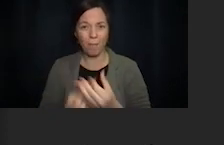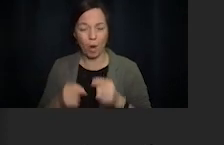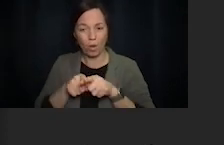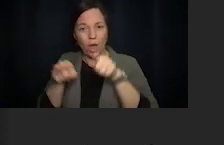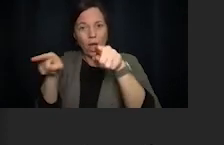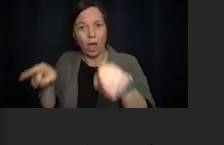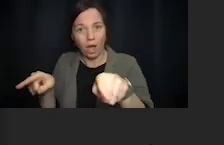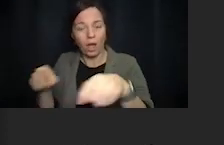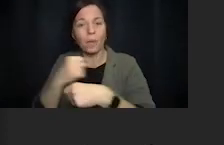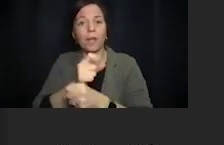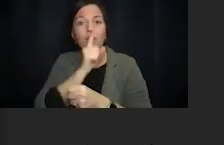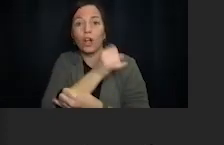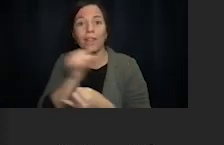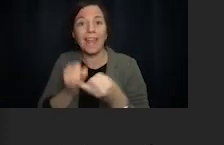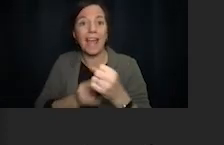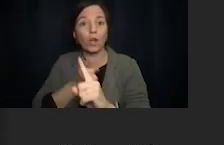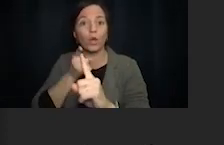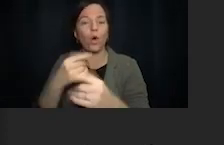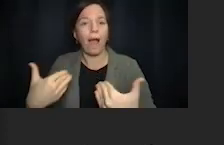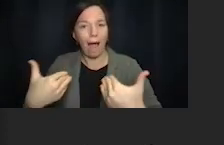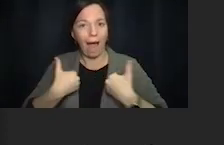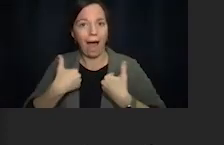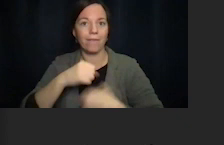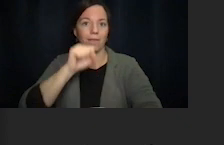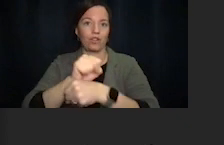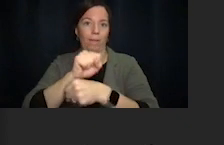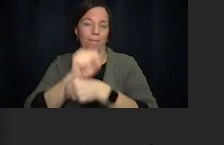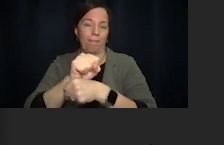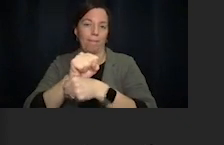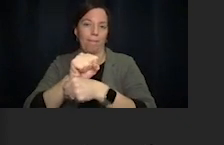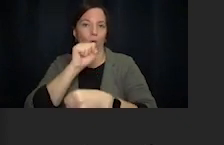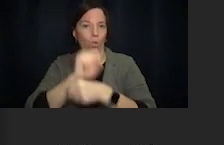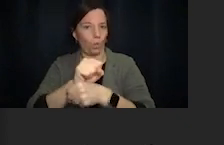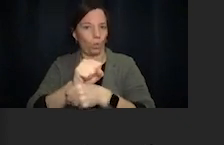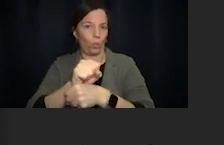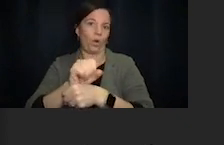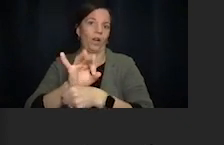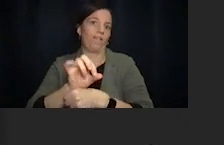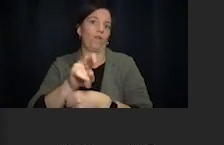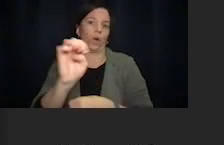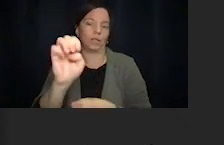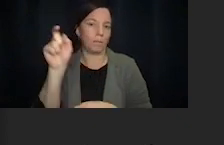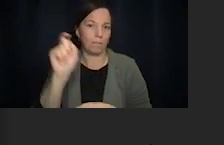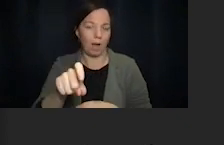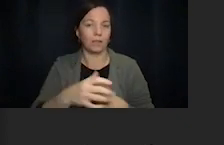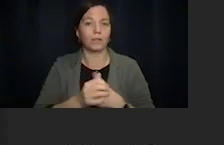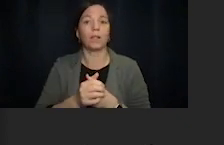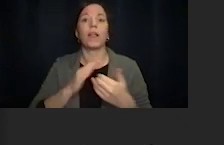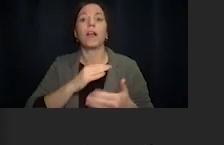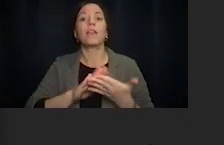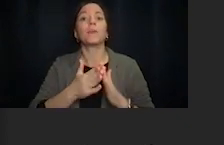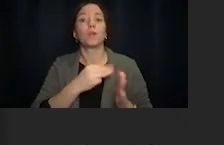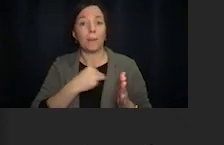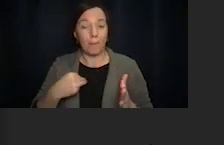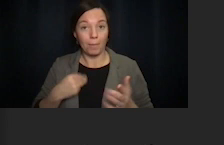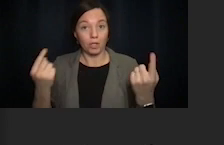is ultimately a workforce outcome? All of education is workforce development. Our community members are coming